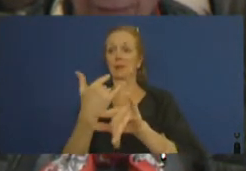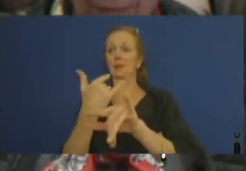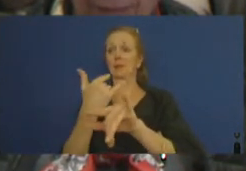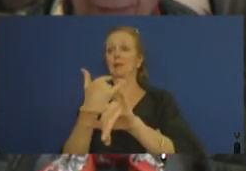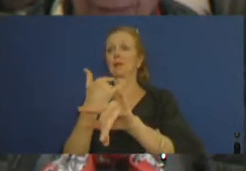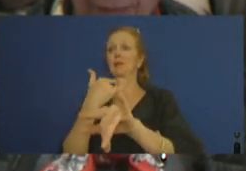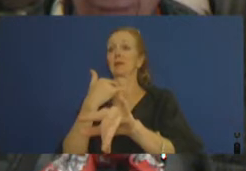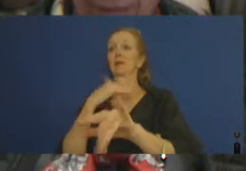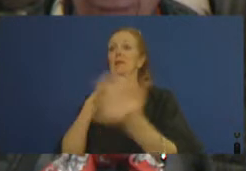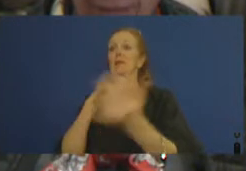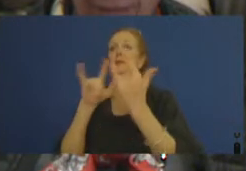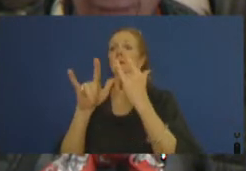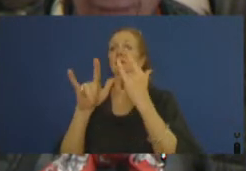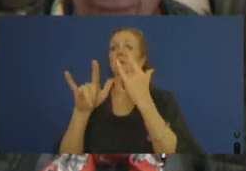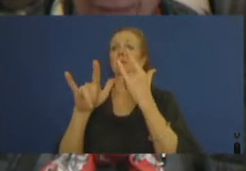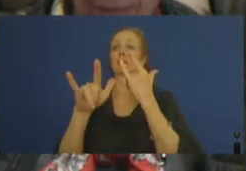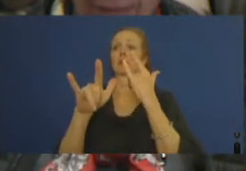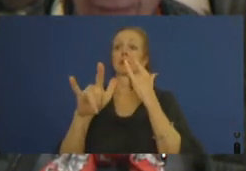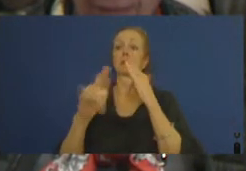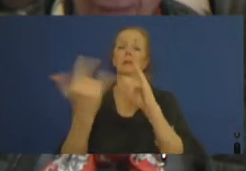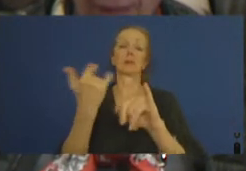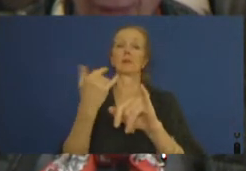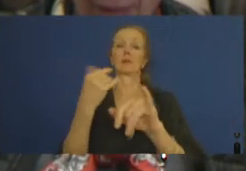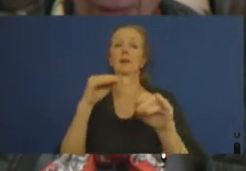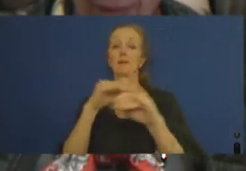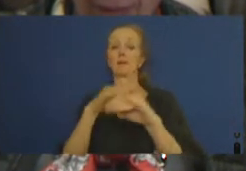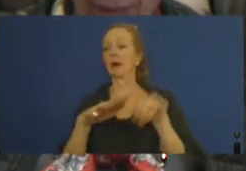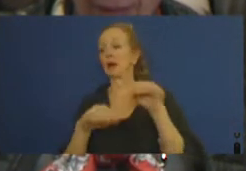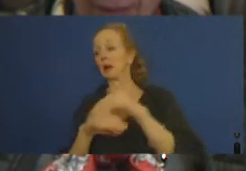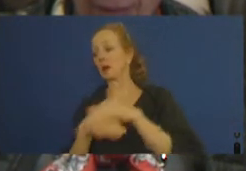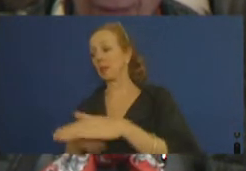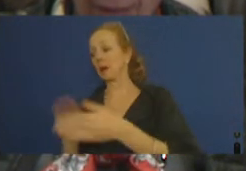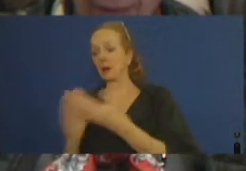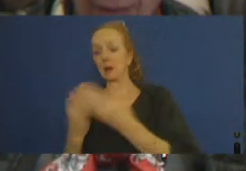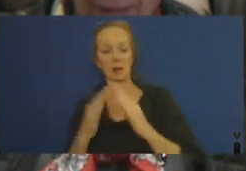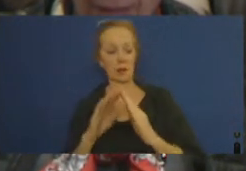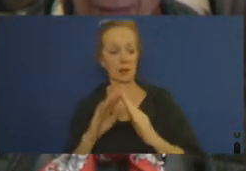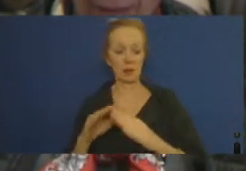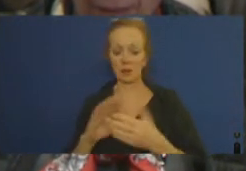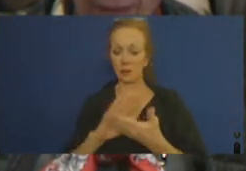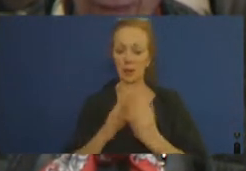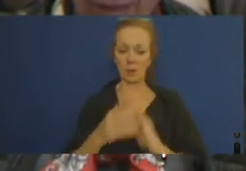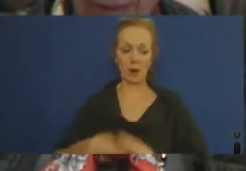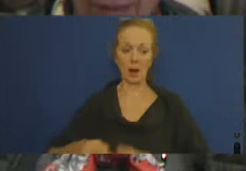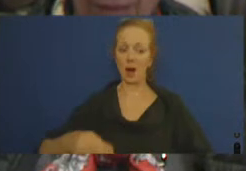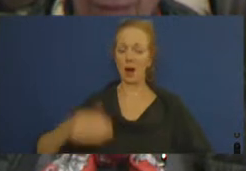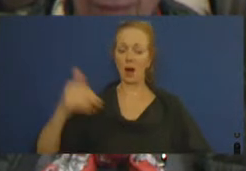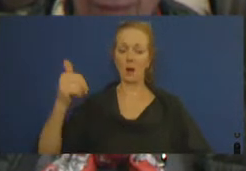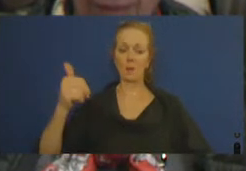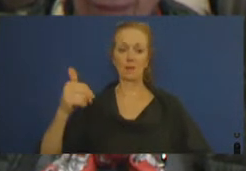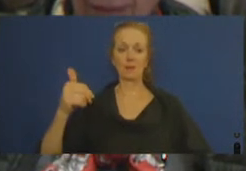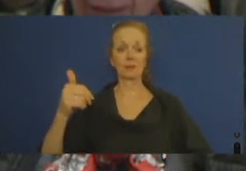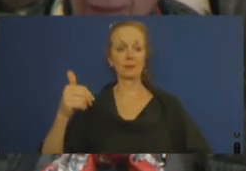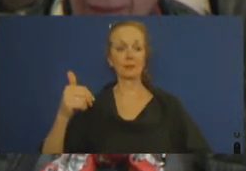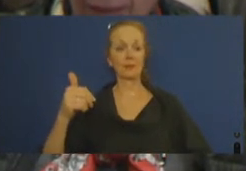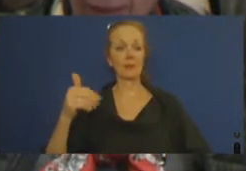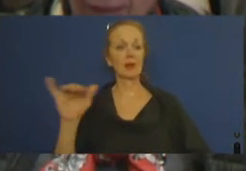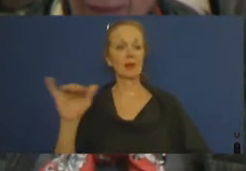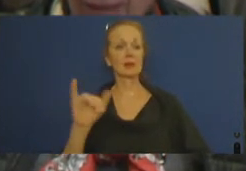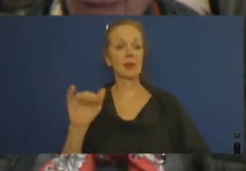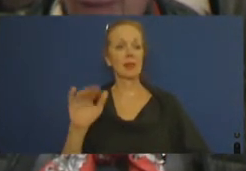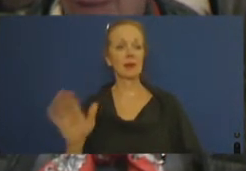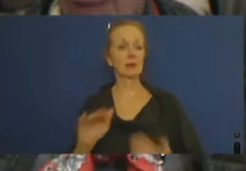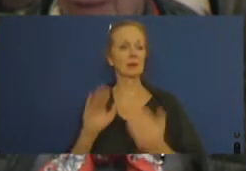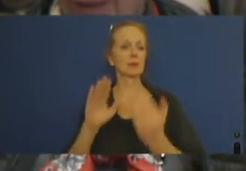to have an effect on the communities, and turn higher. And the same thing in an approach, so we're not